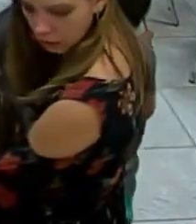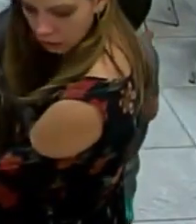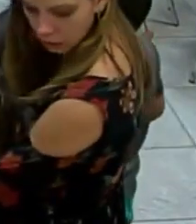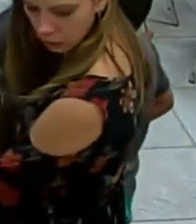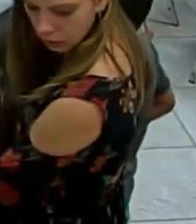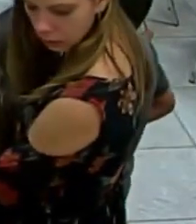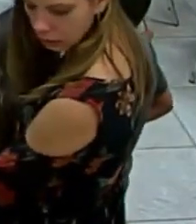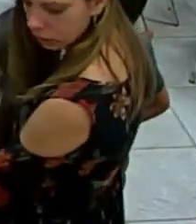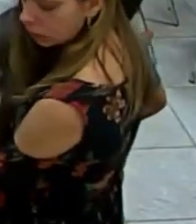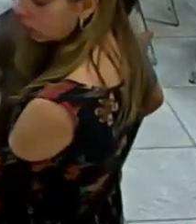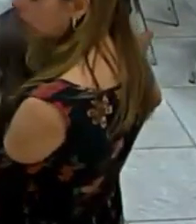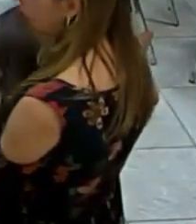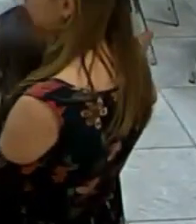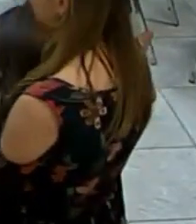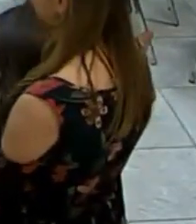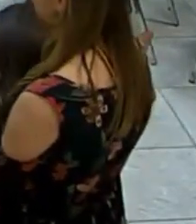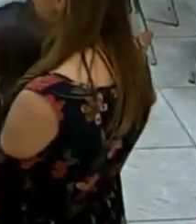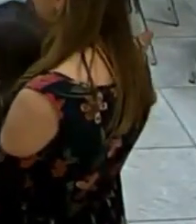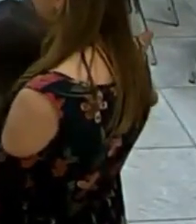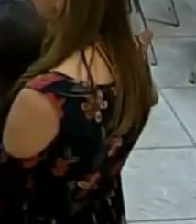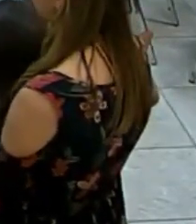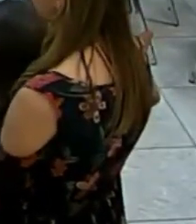strong servants,